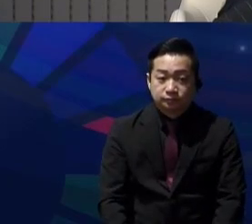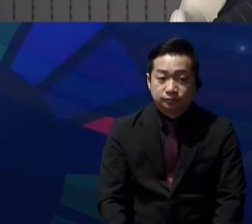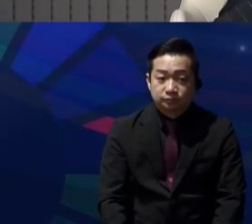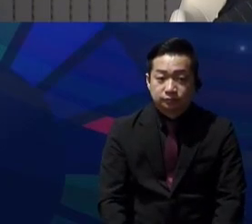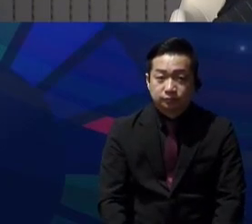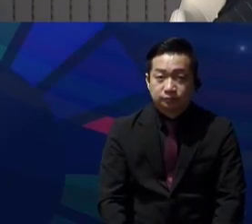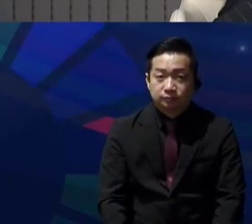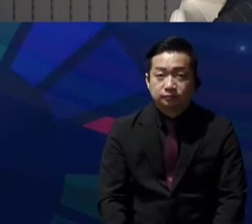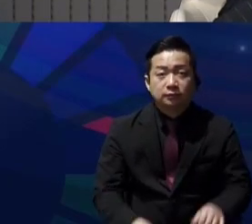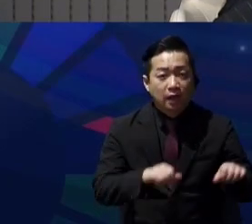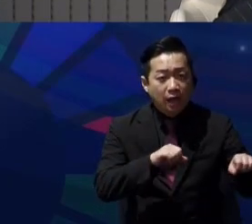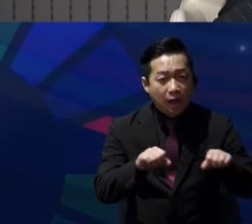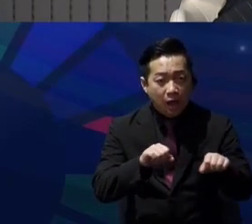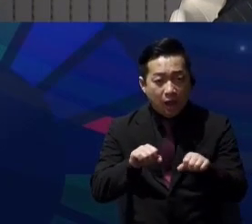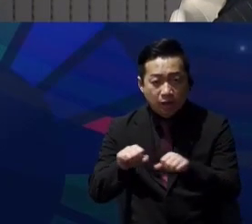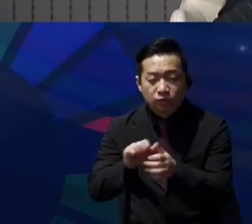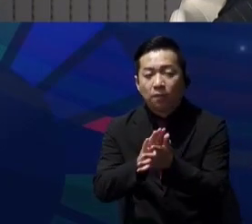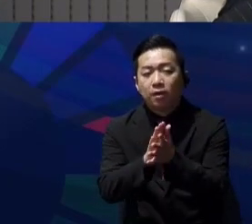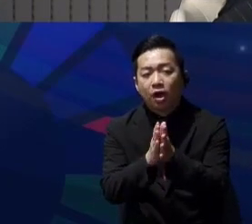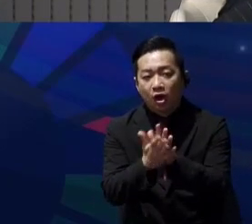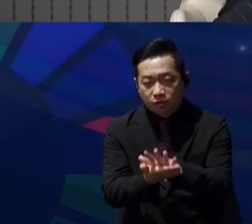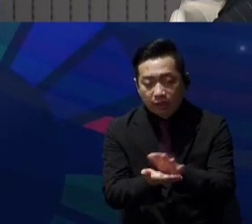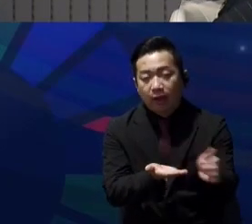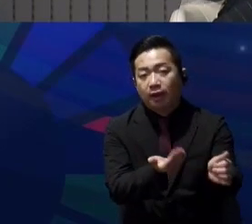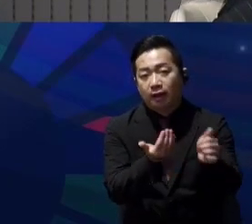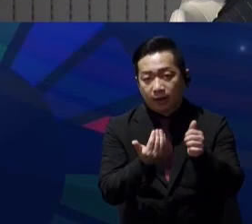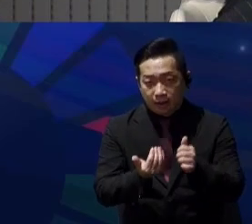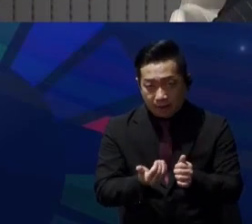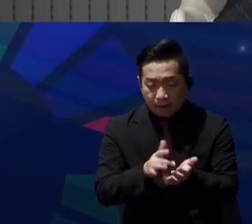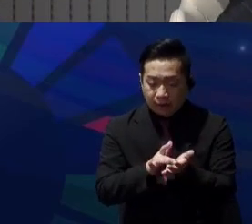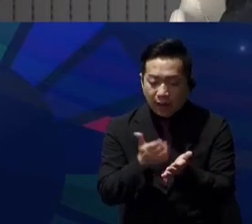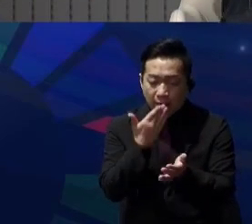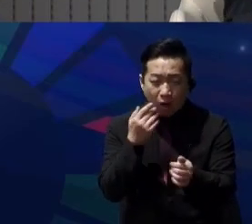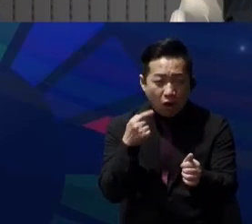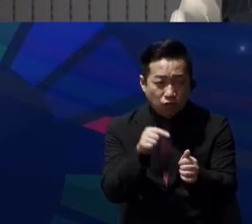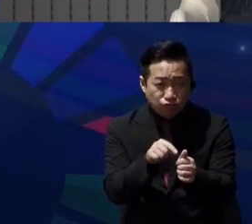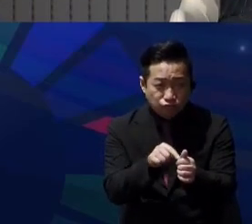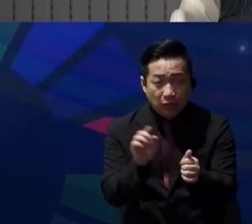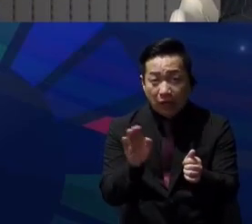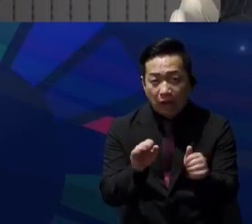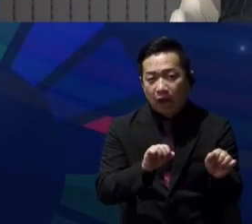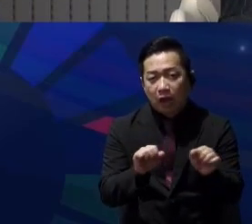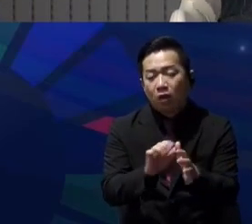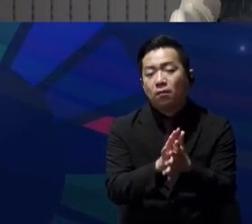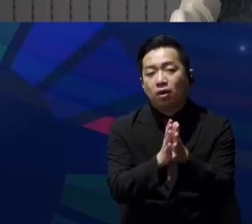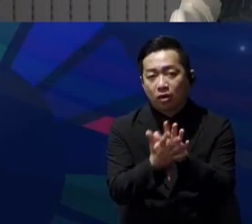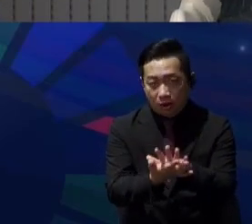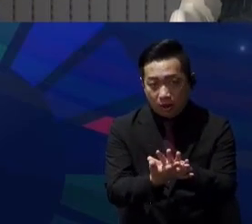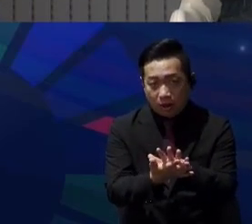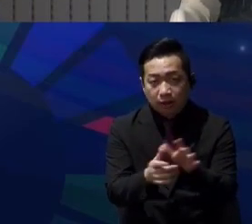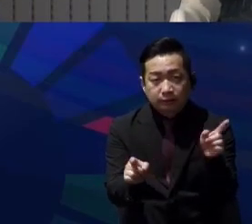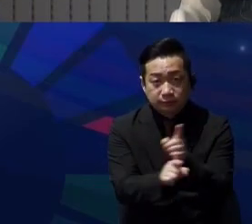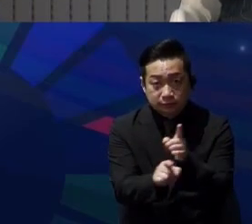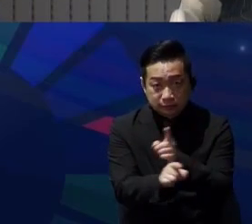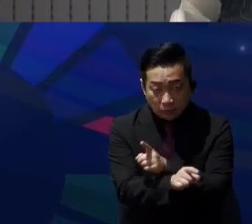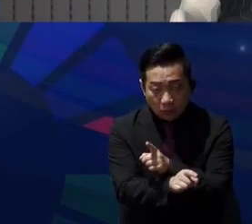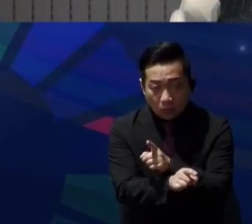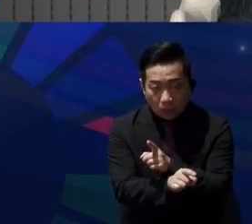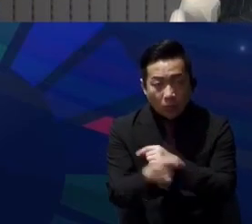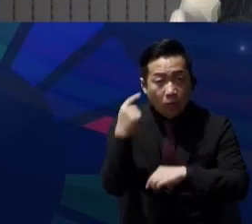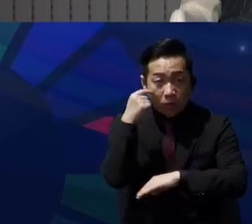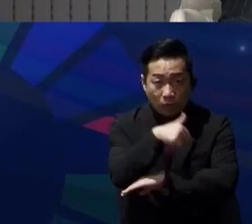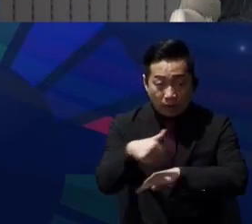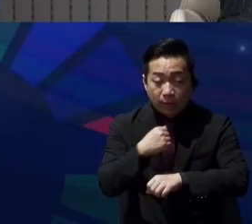just a drug therapy as well. I say this because I think for us to be prepared for